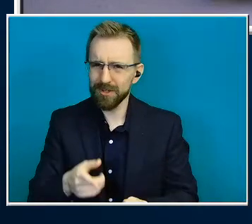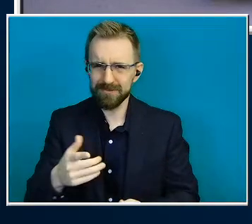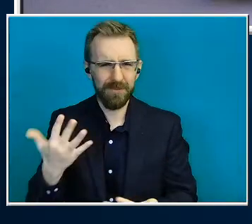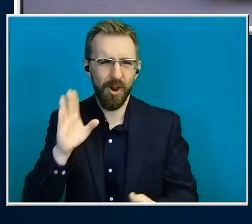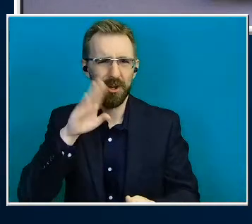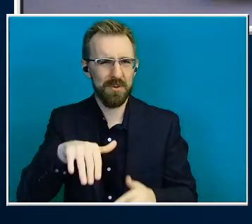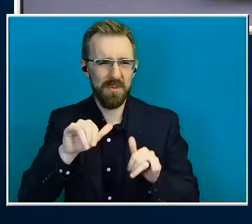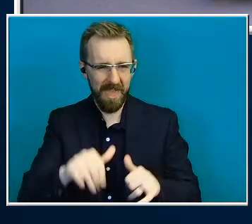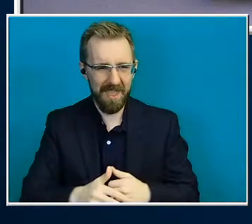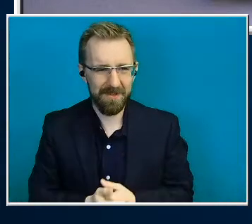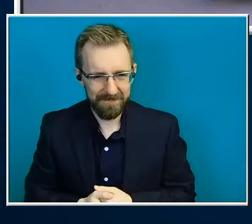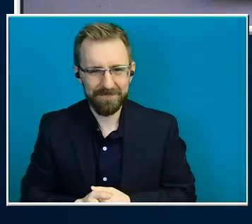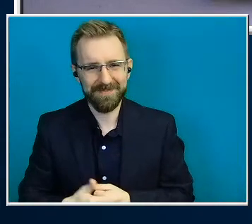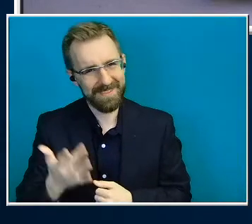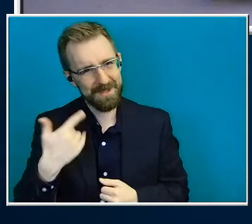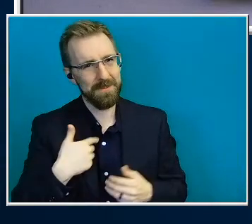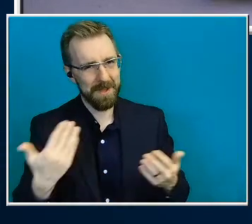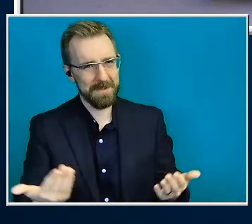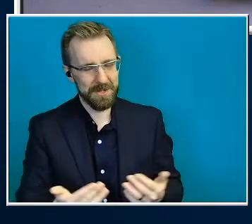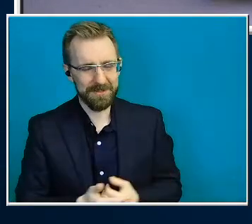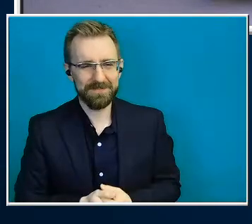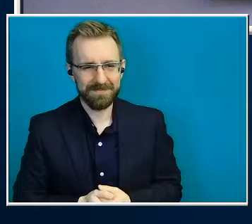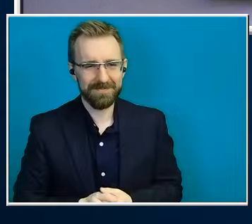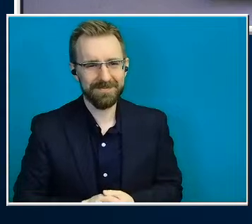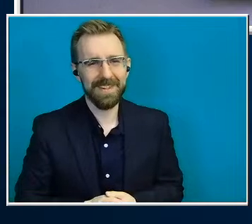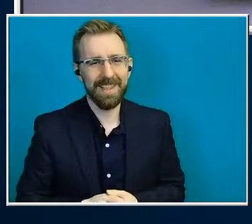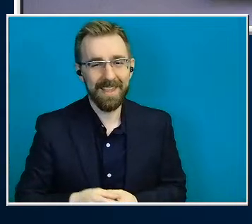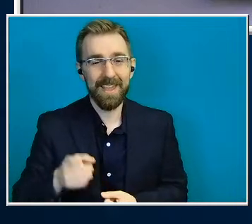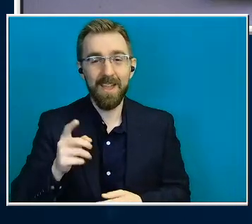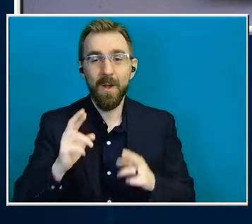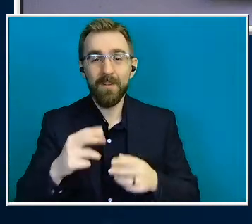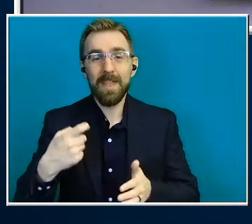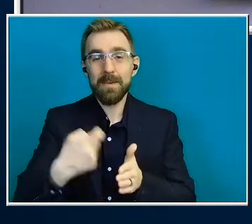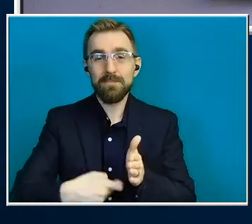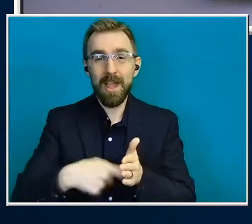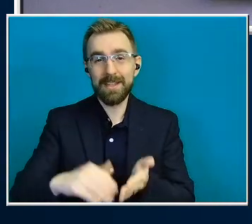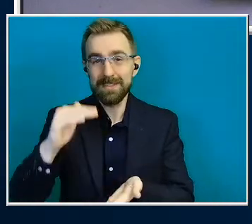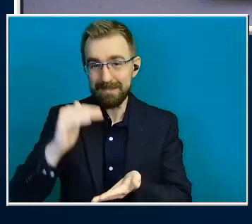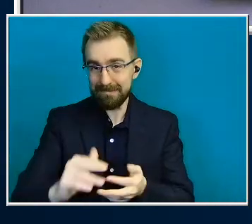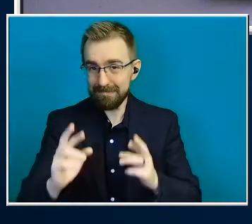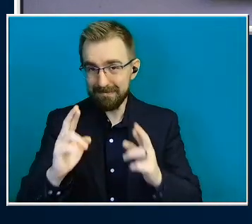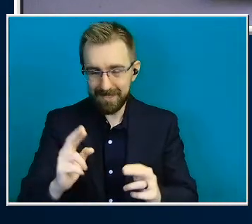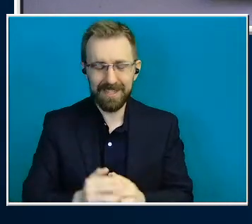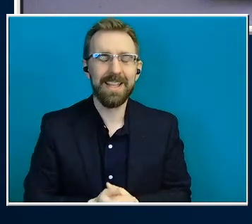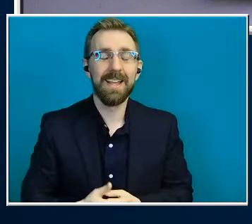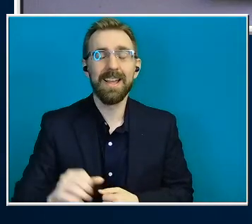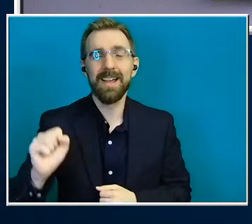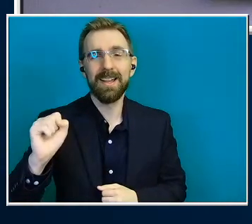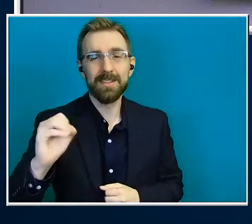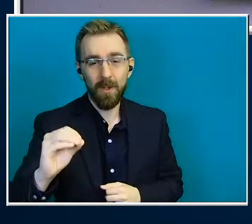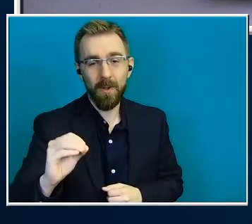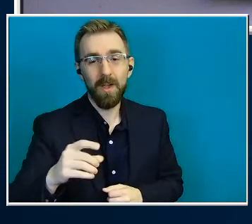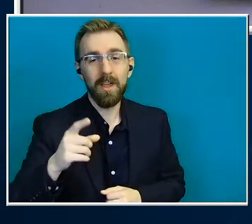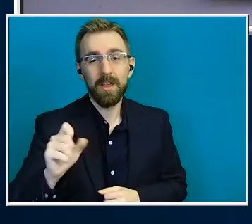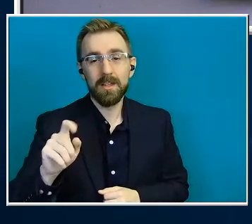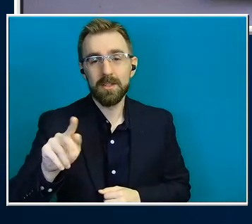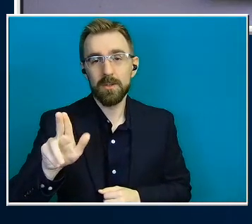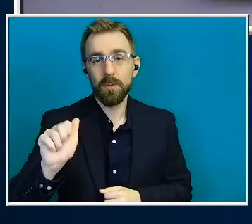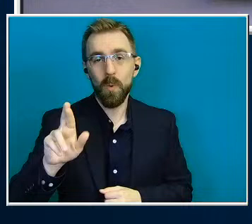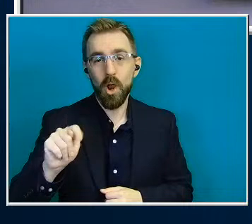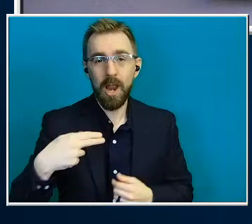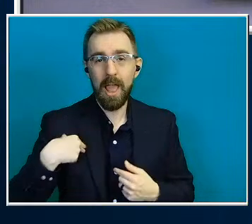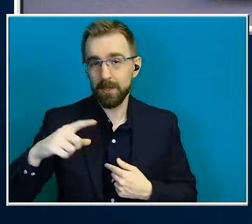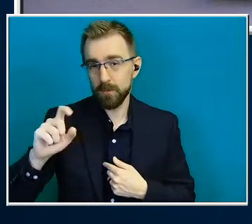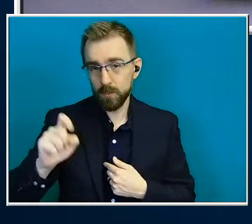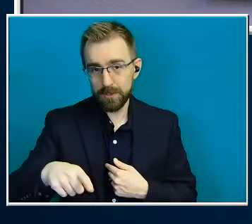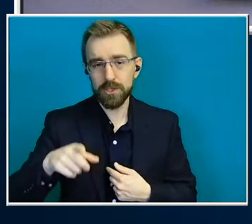what I'm here for. Hopefully the price comes down. Okay. Okay, so Stuart has a question. He wants to know, is